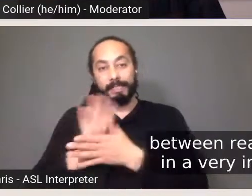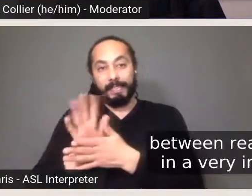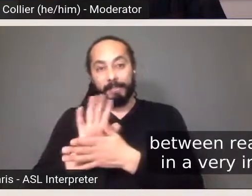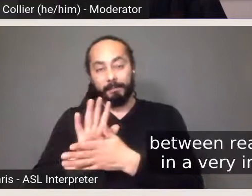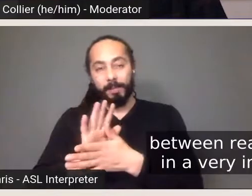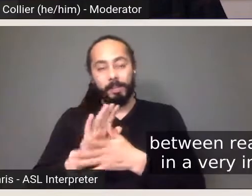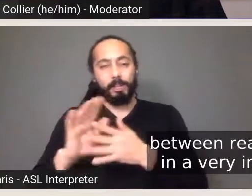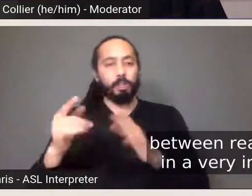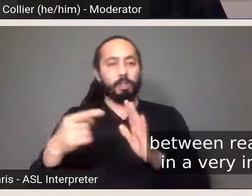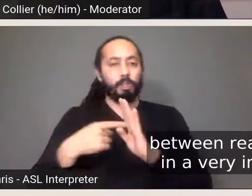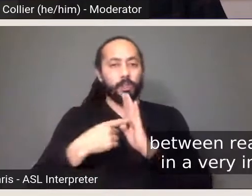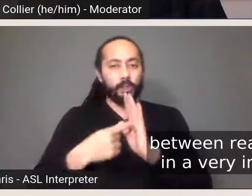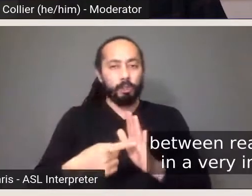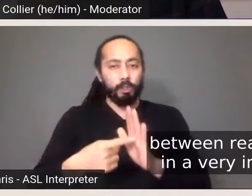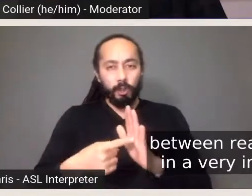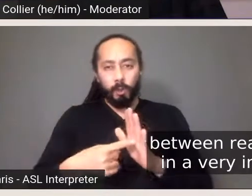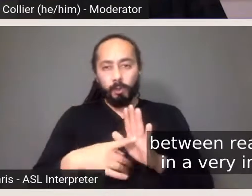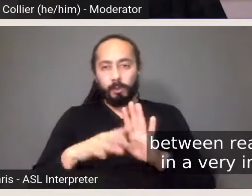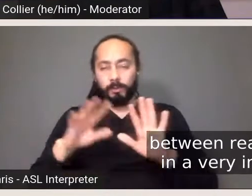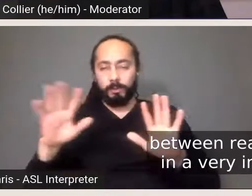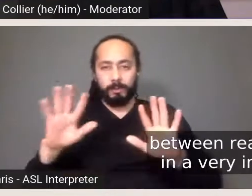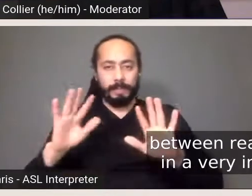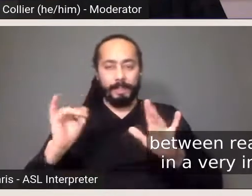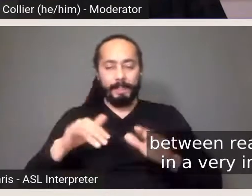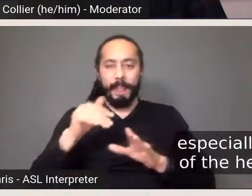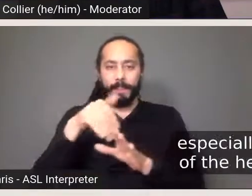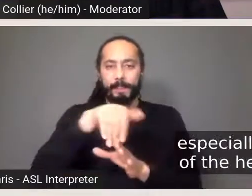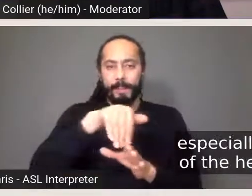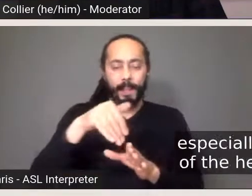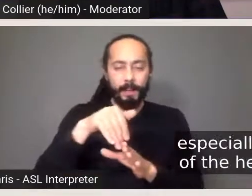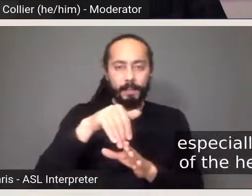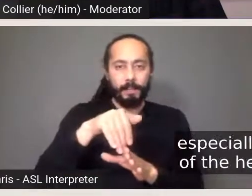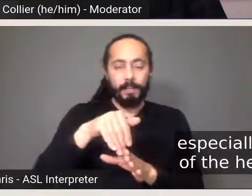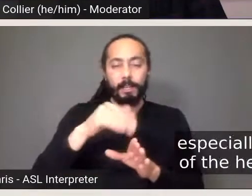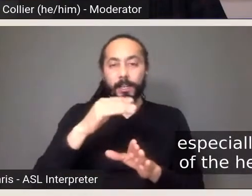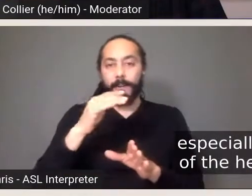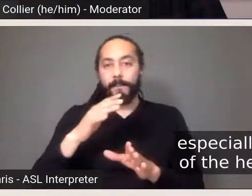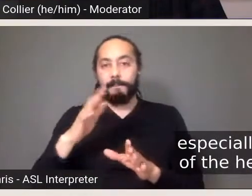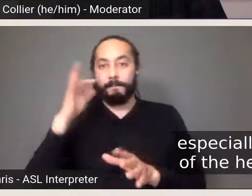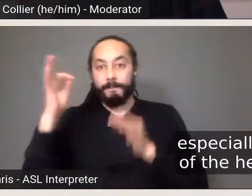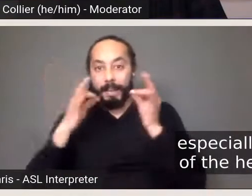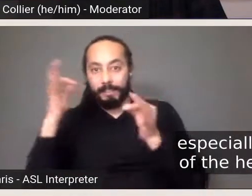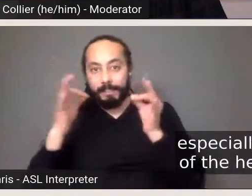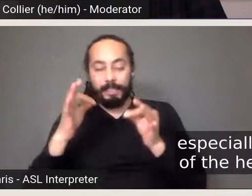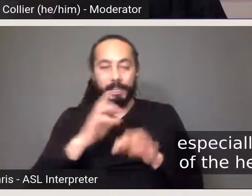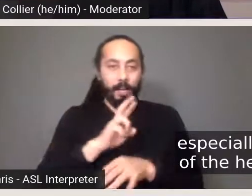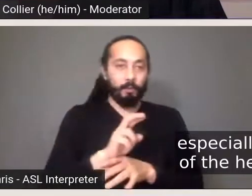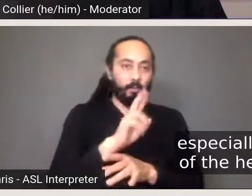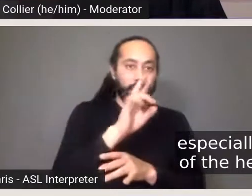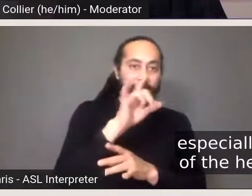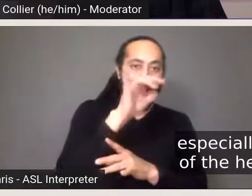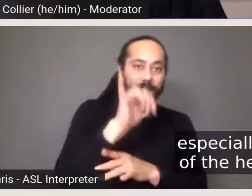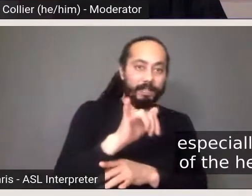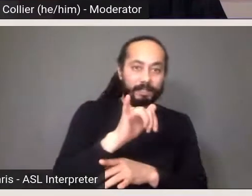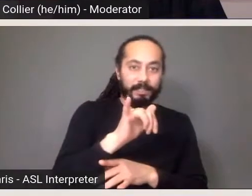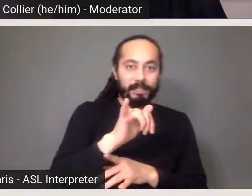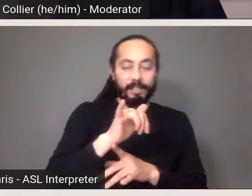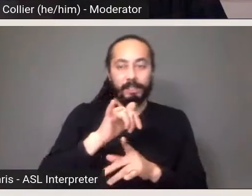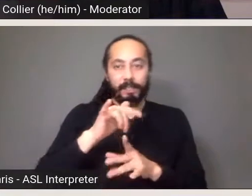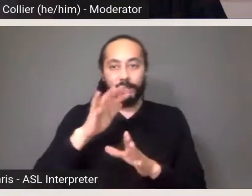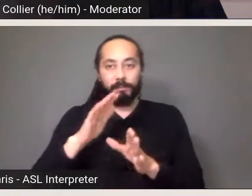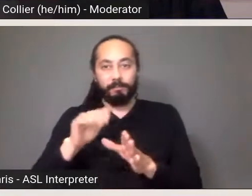line between reality and fantasy in a very interesting way, especially in the form of the heroine